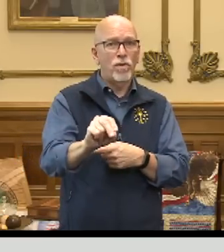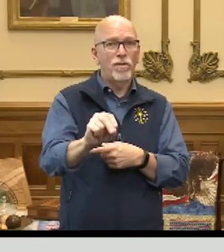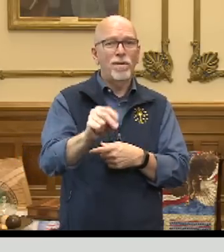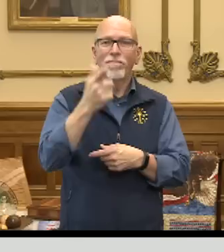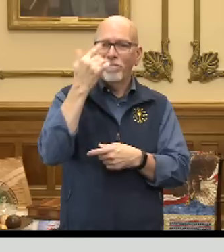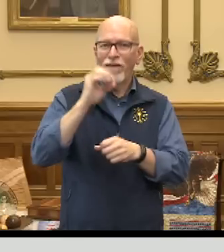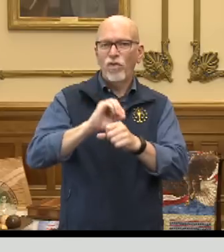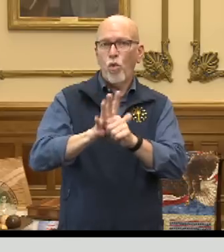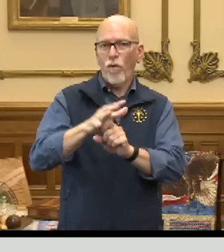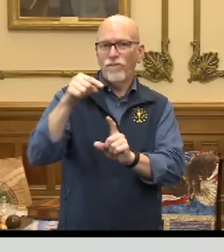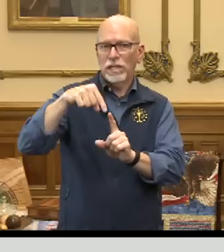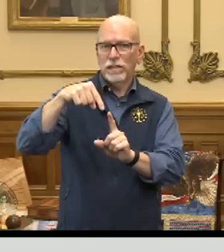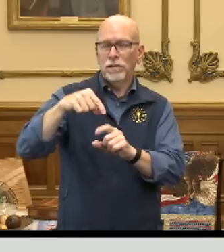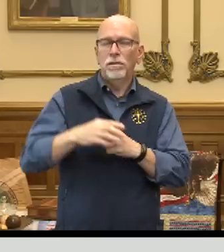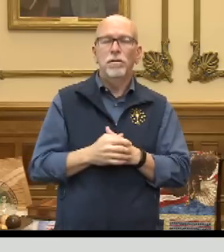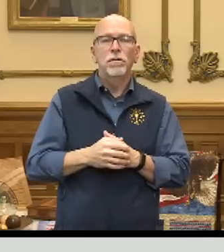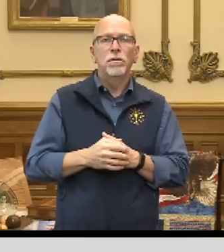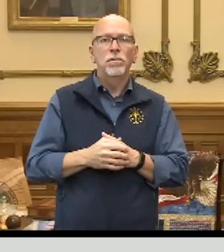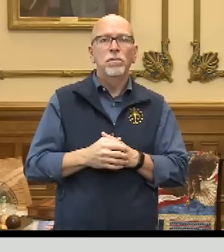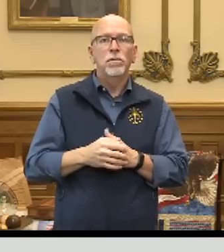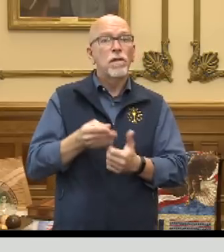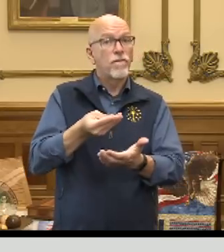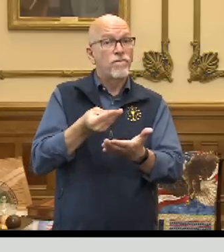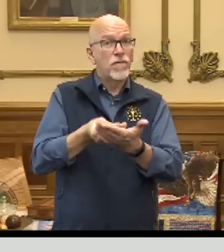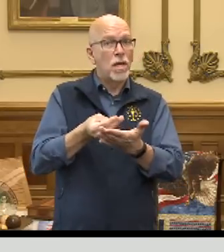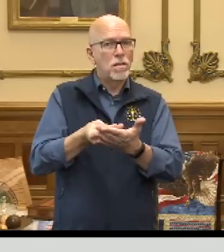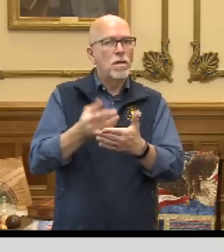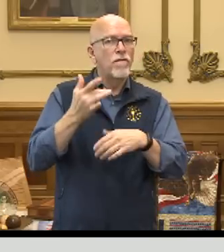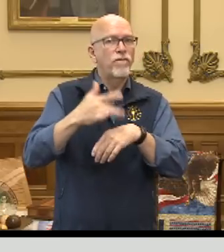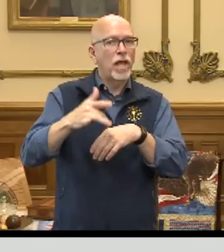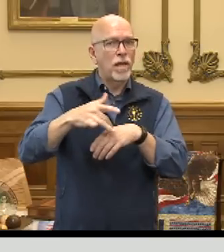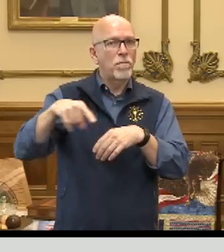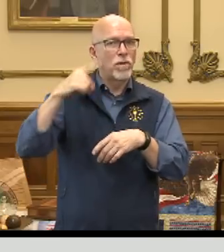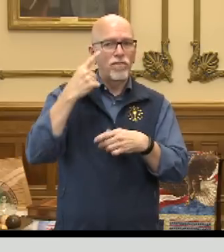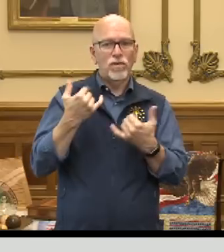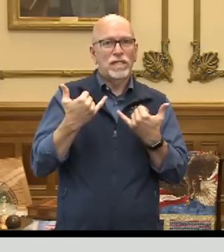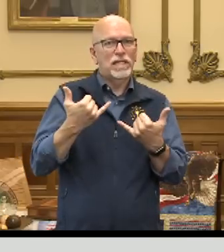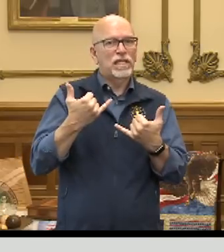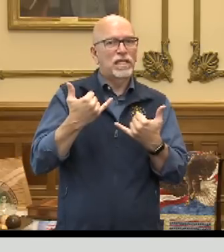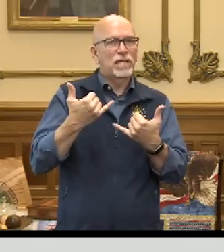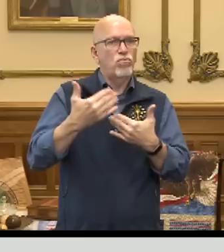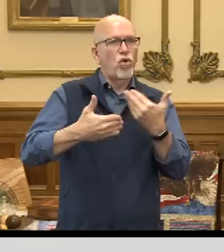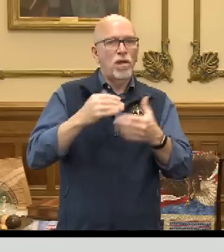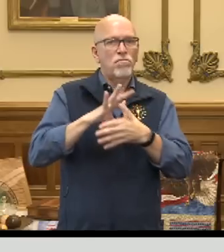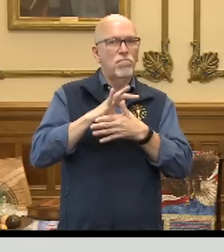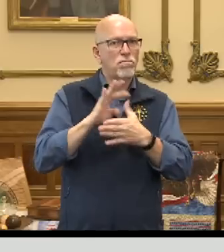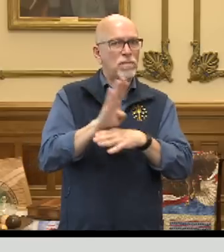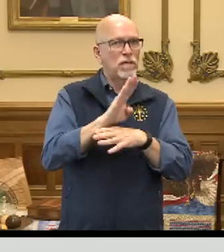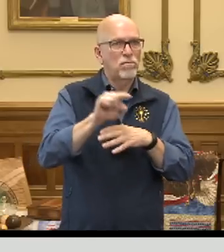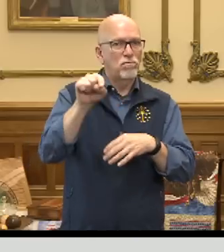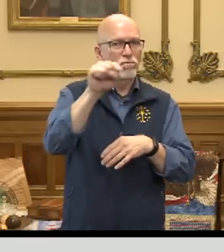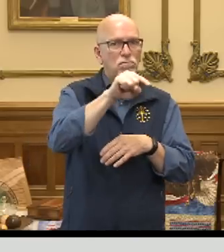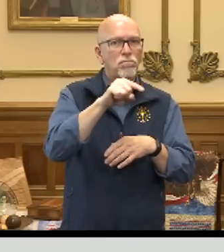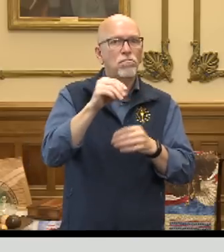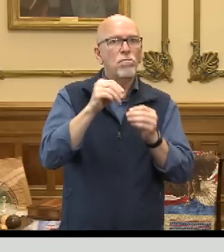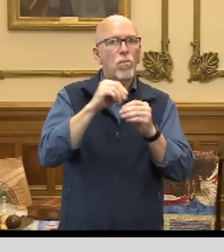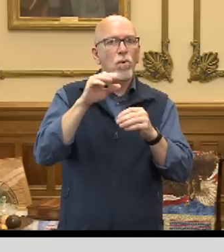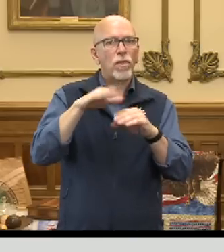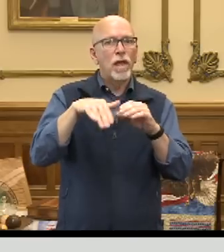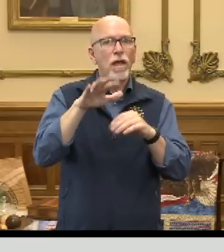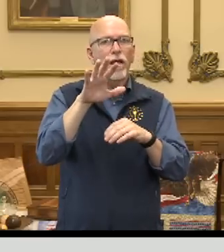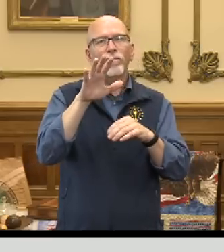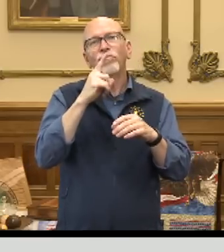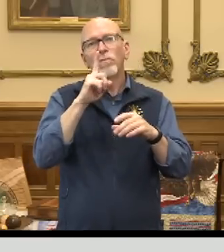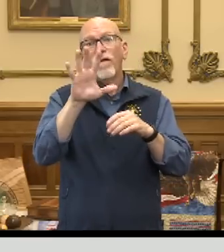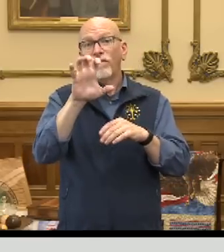to COVID-19. Funding is available for existing processing businesses that employ 500 or